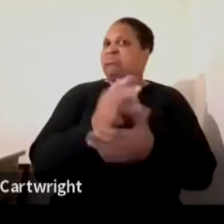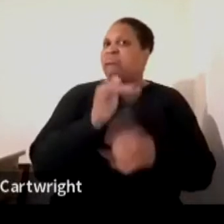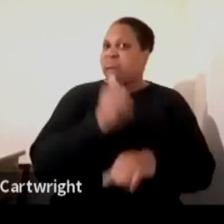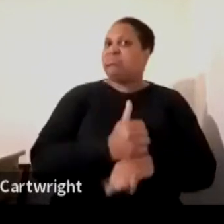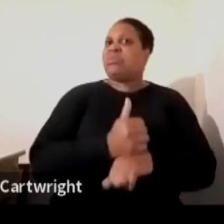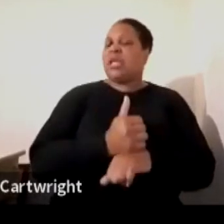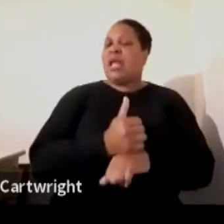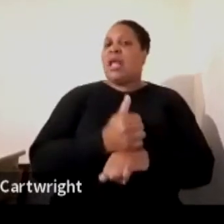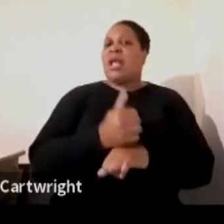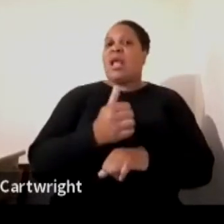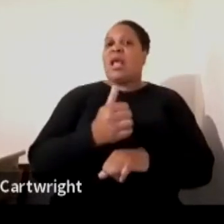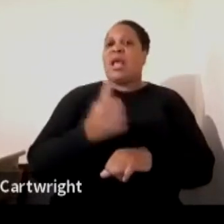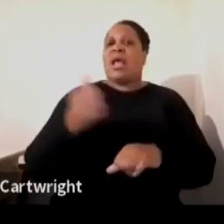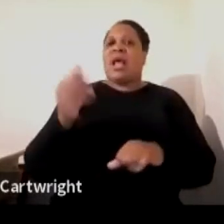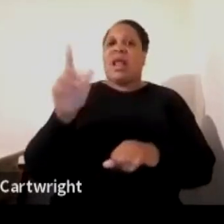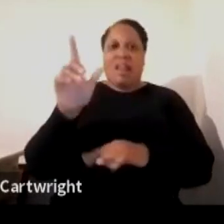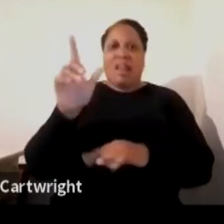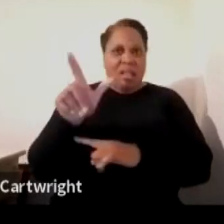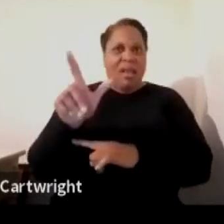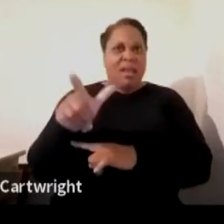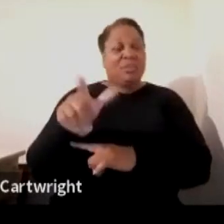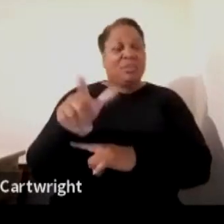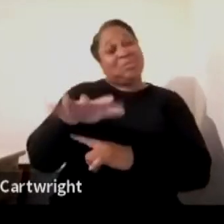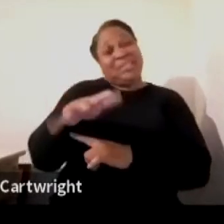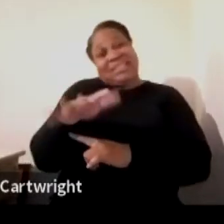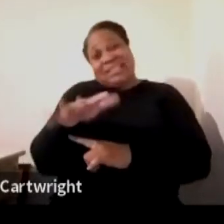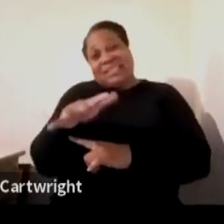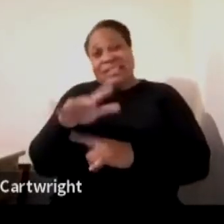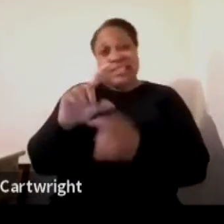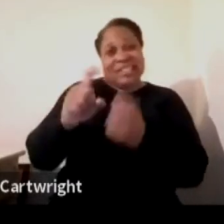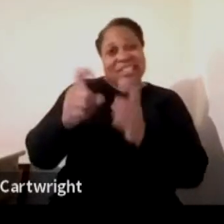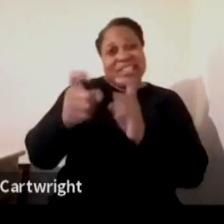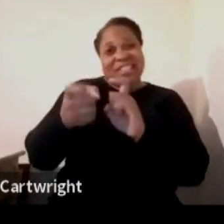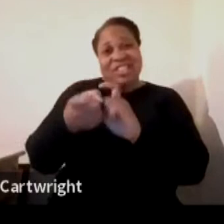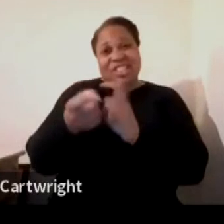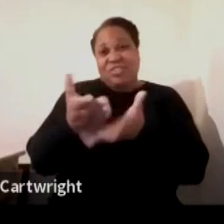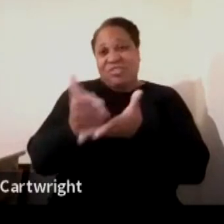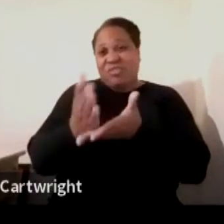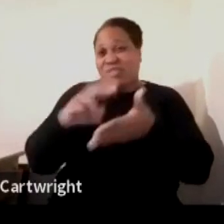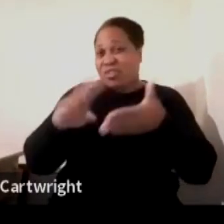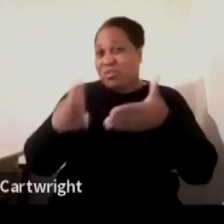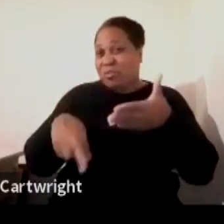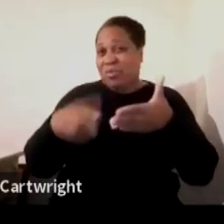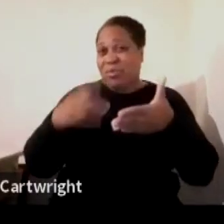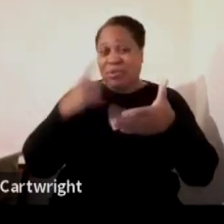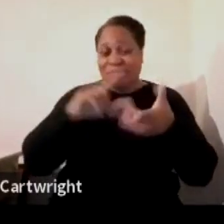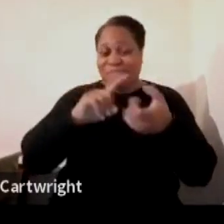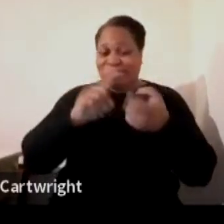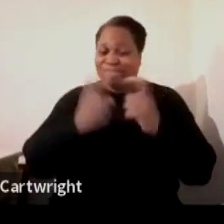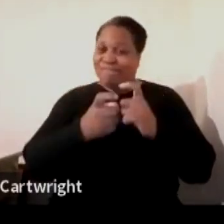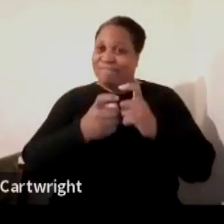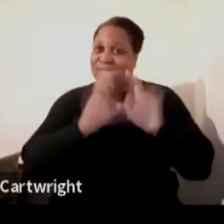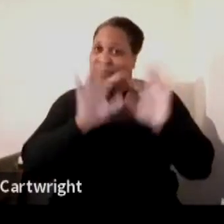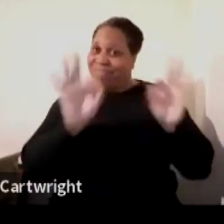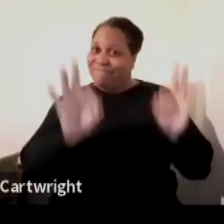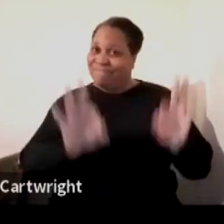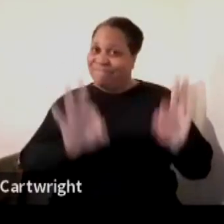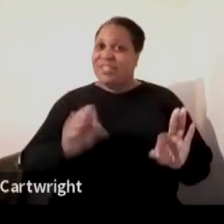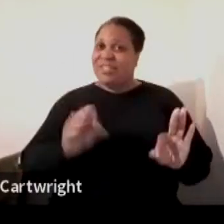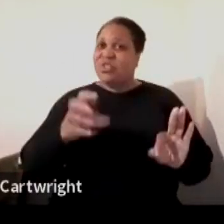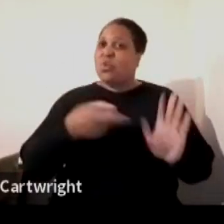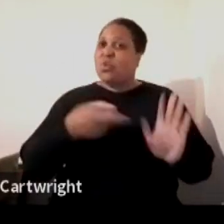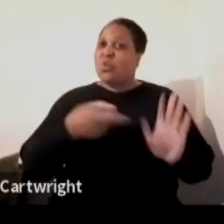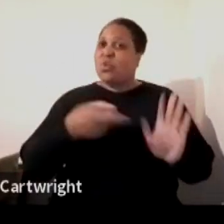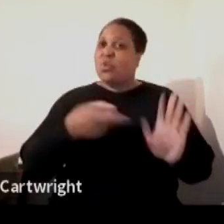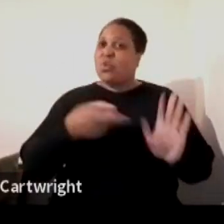to, that we will be slightly changing the official report, what it looks like, so that it fits what the requirements are